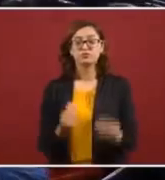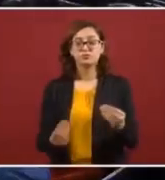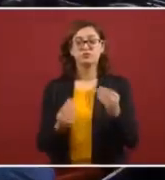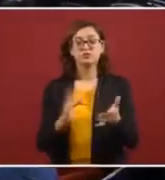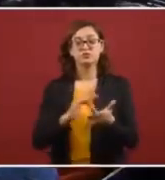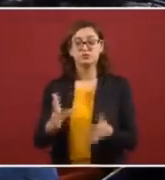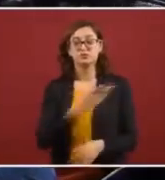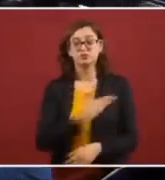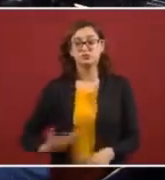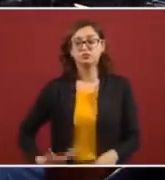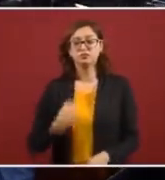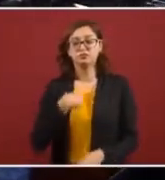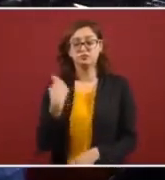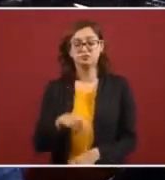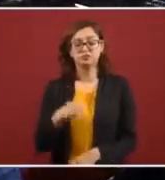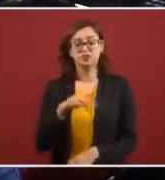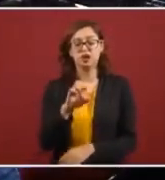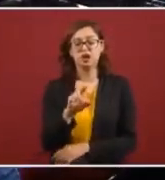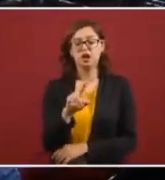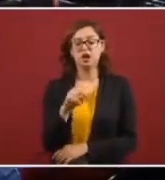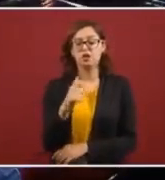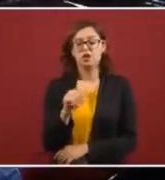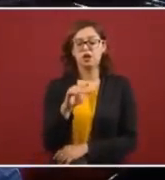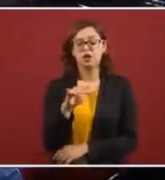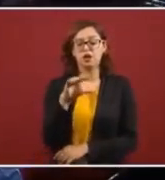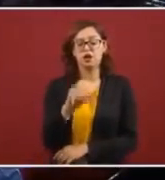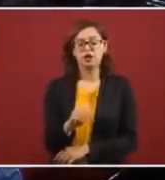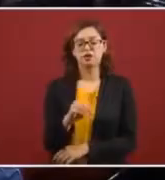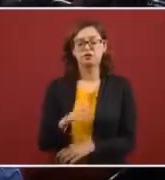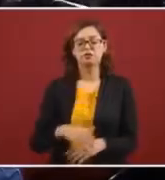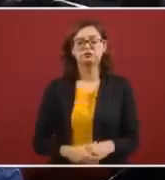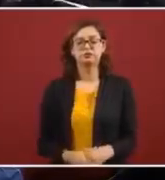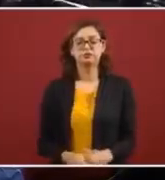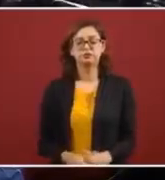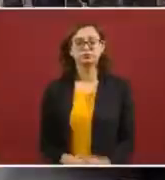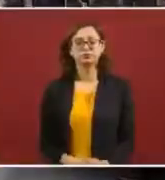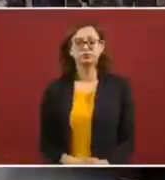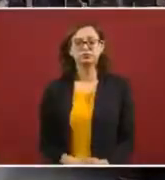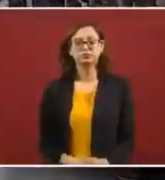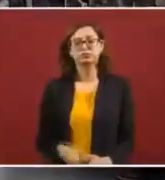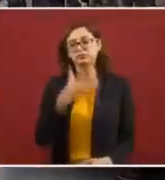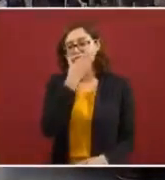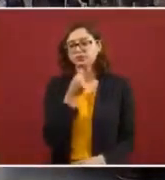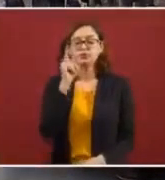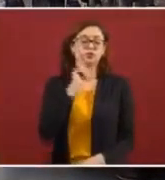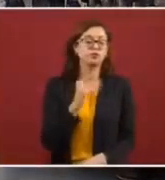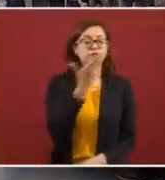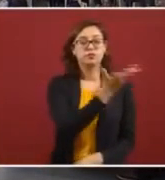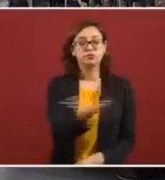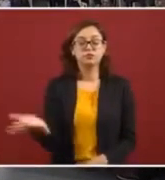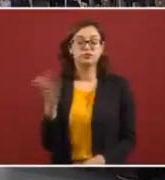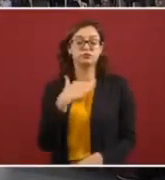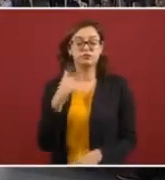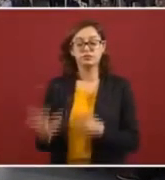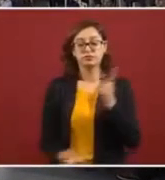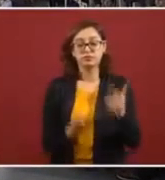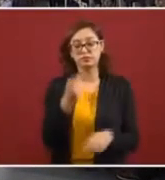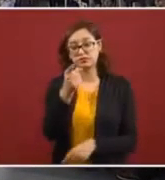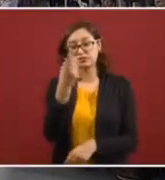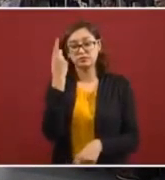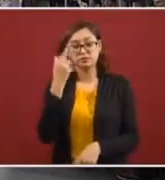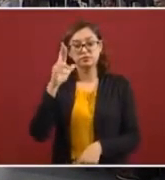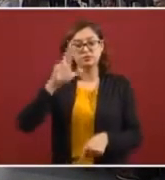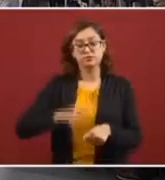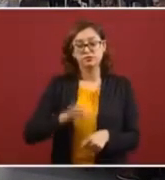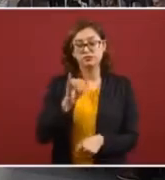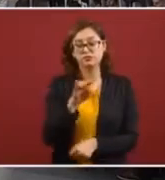Eugenia Cetina Calá, del Sistema de Radio y Televisión Mexiquense. Señora, señores, mi pregunta es para el director del IMSS, el